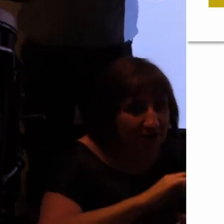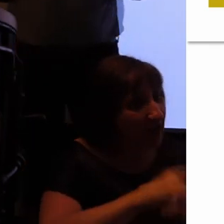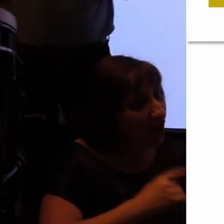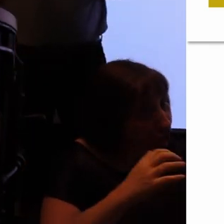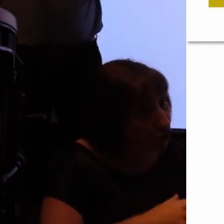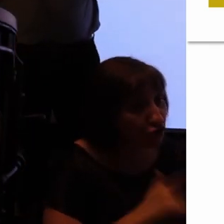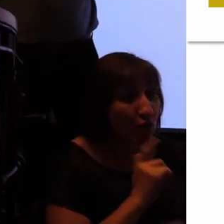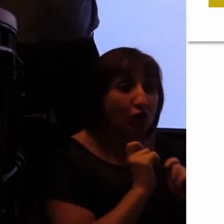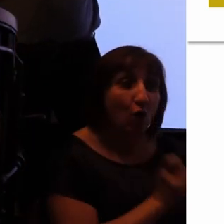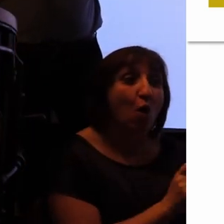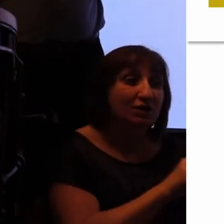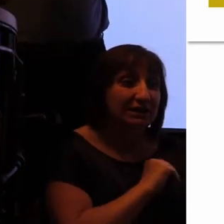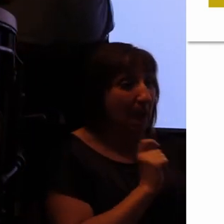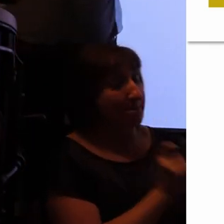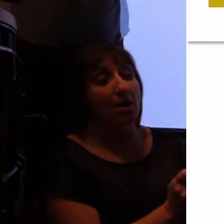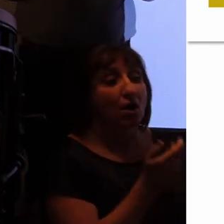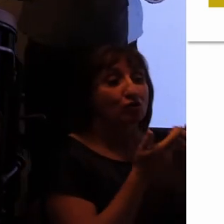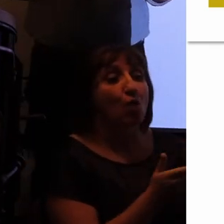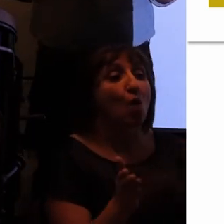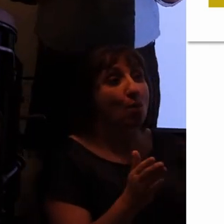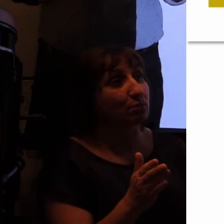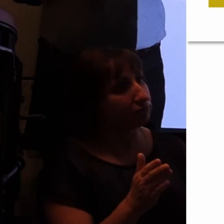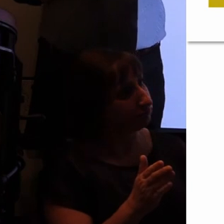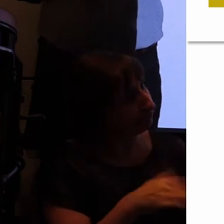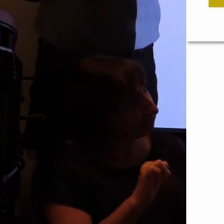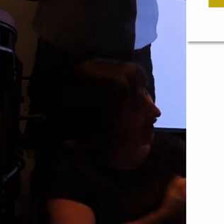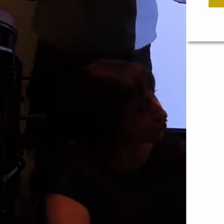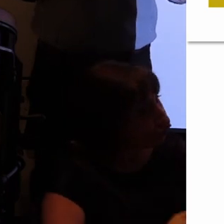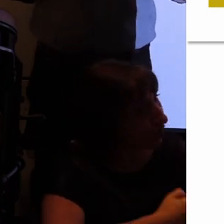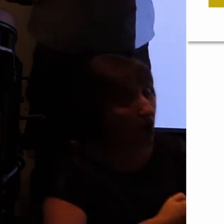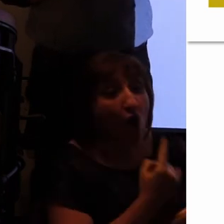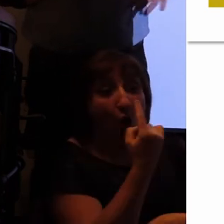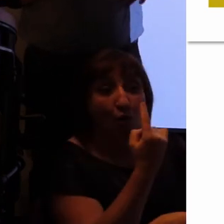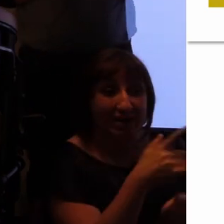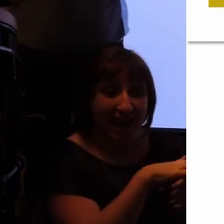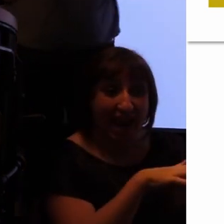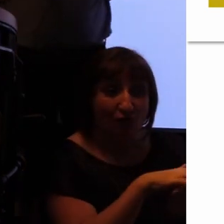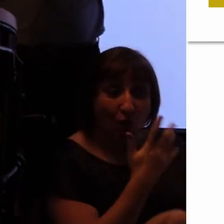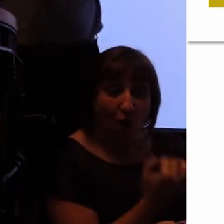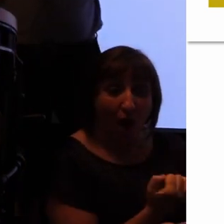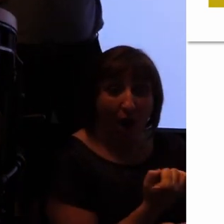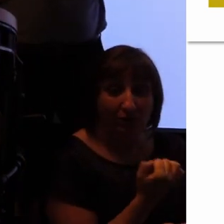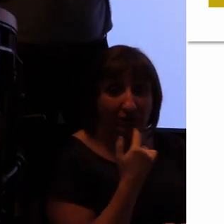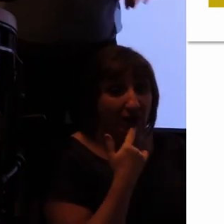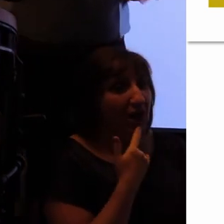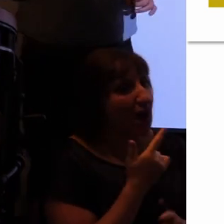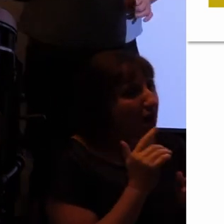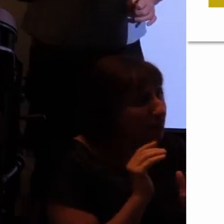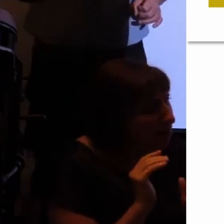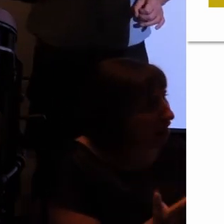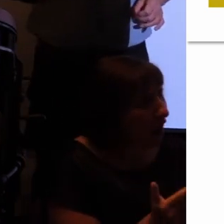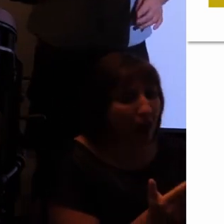an award scheme which is open next year, and one of the areas where we had a lack